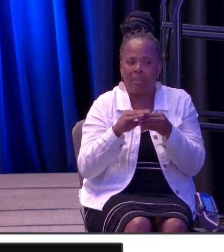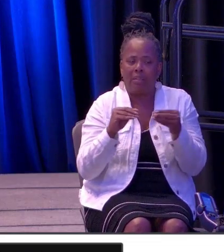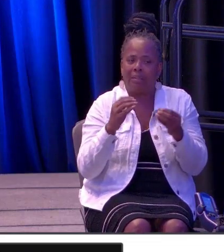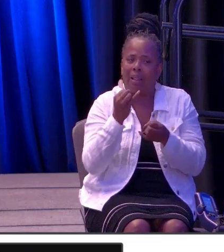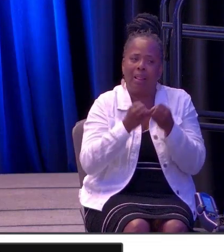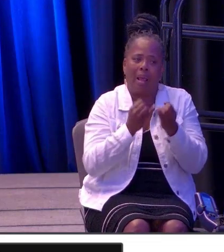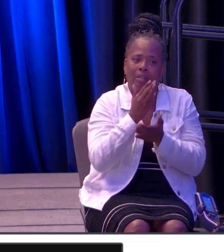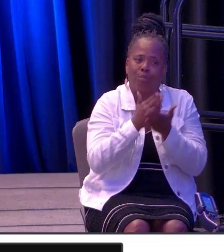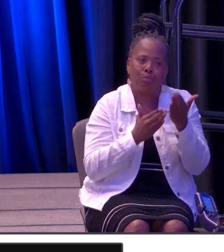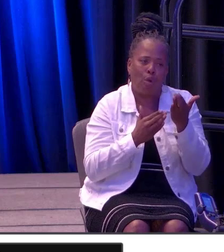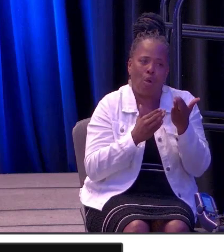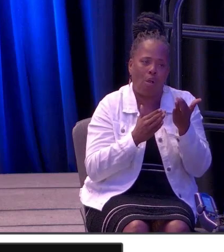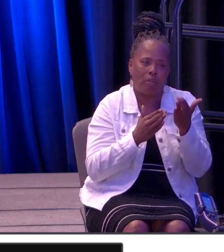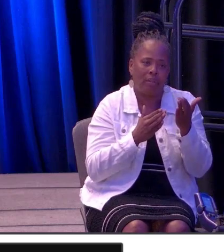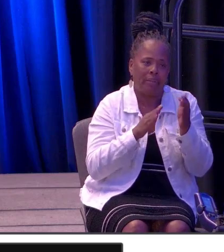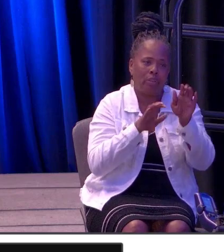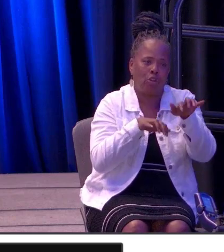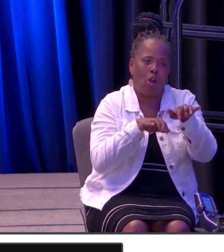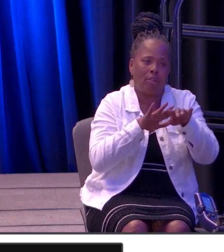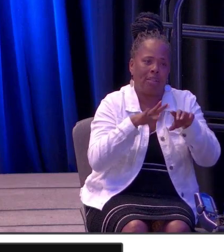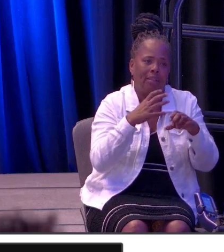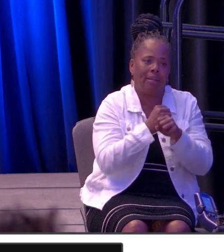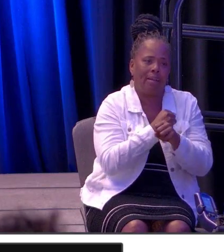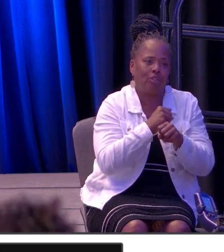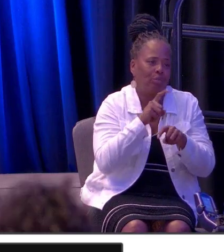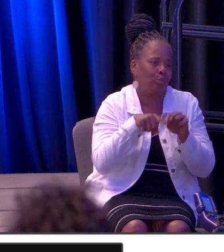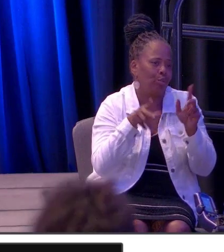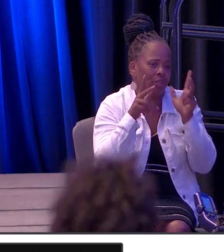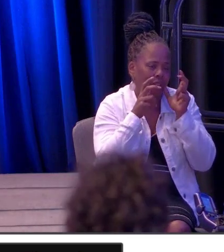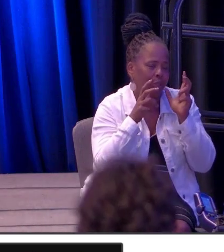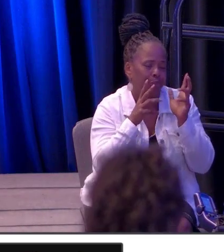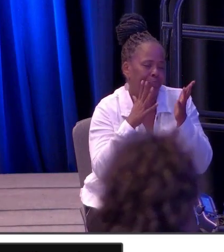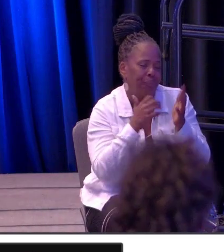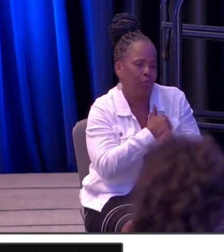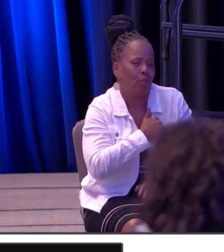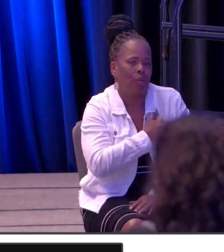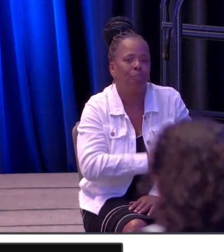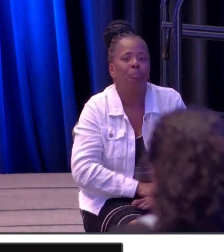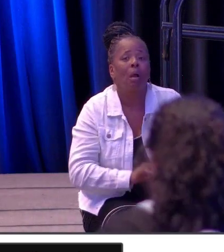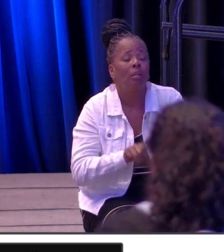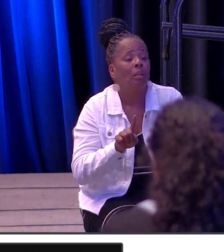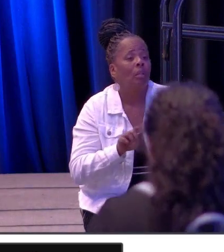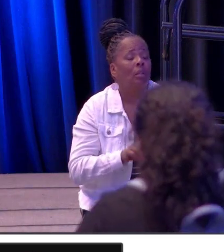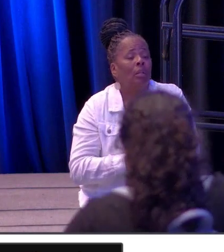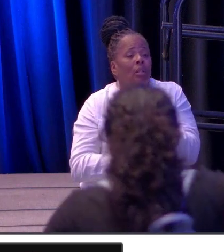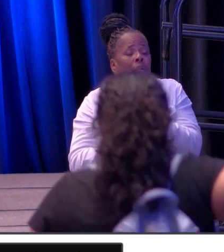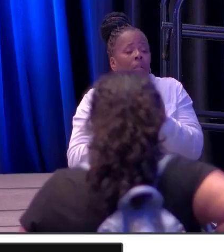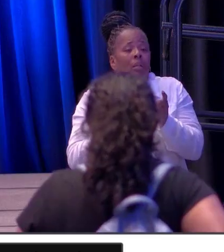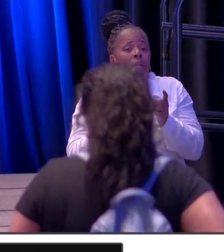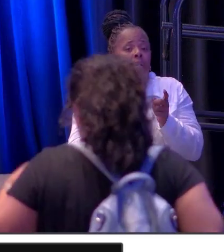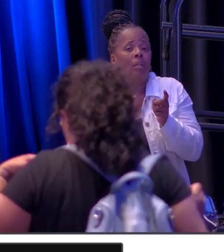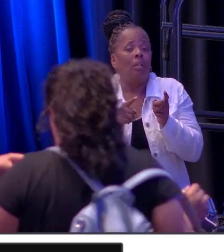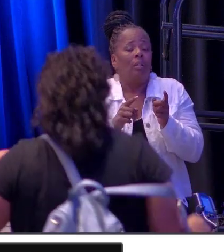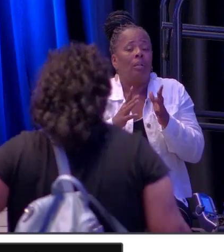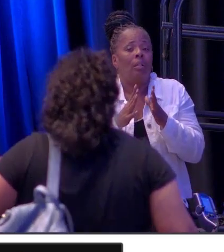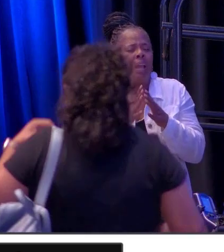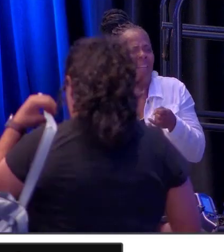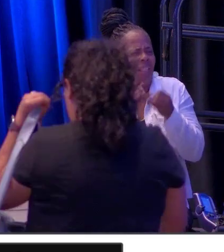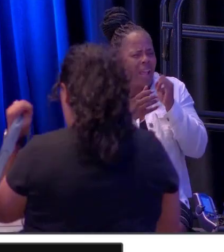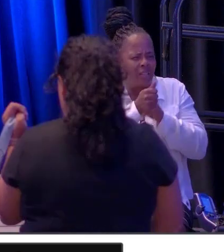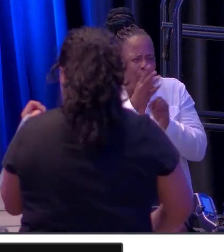we have just a few minutes left. So what I'd like to do is to, first of all, I want to introduce you,